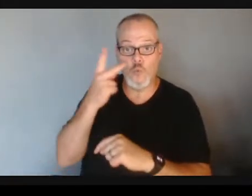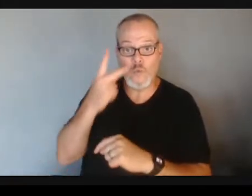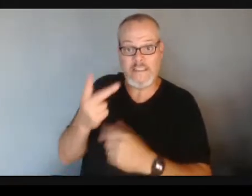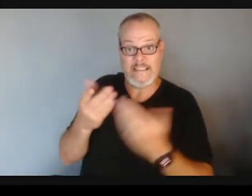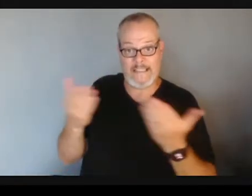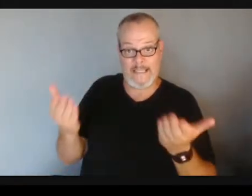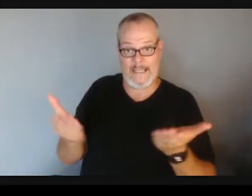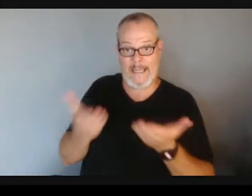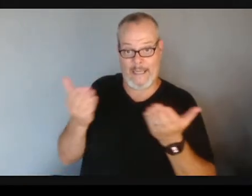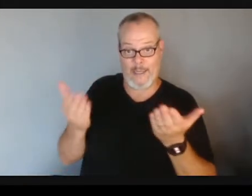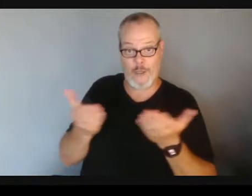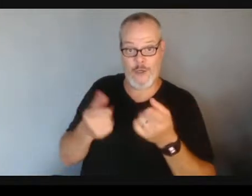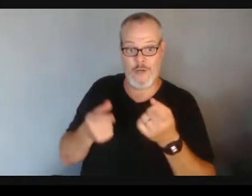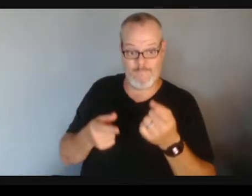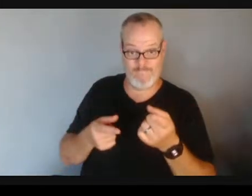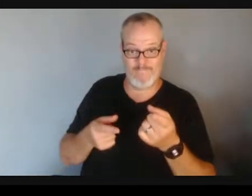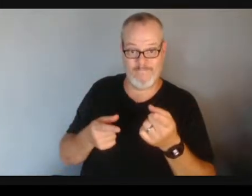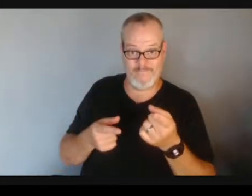here.